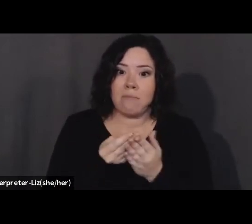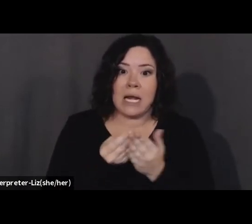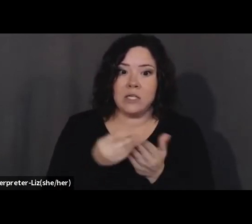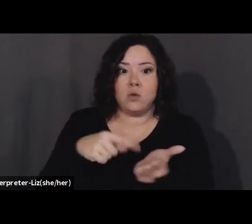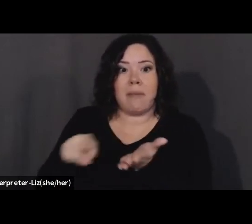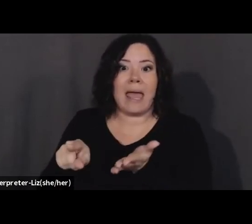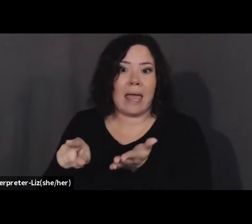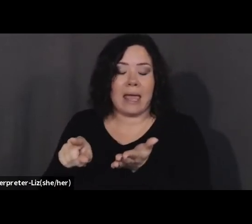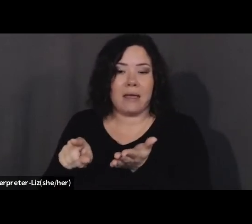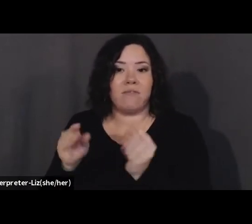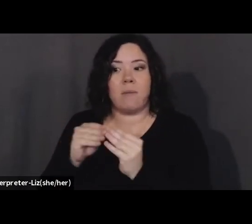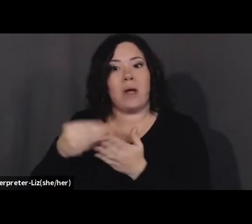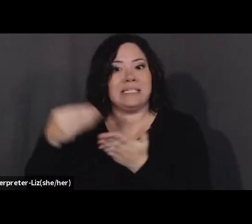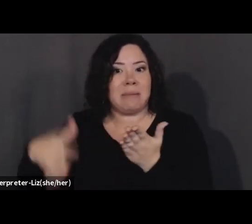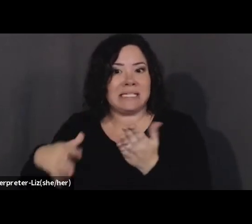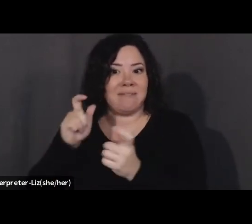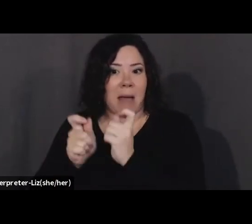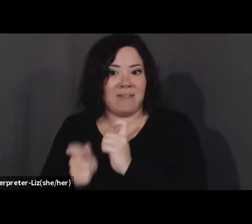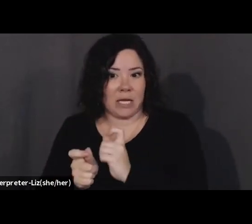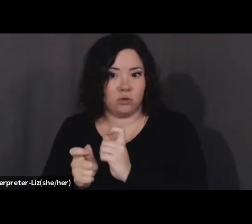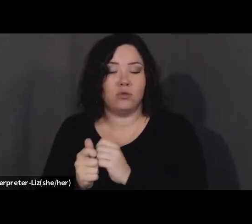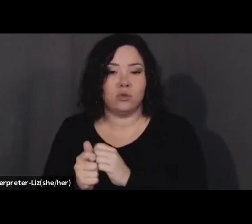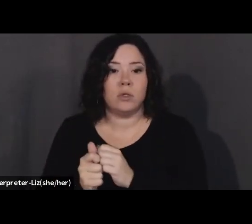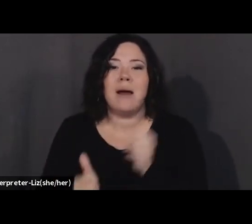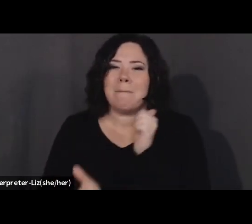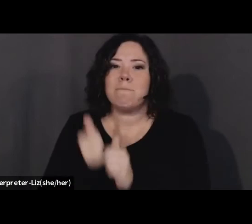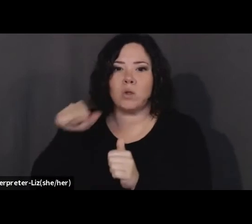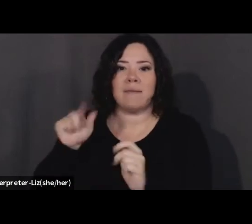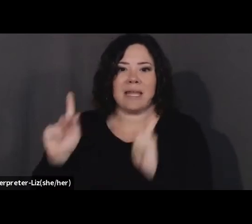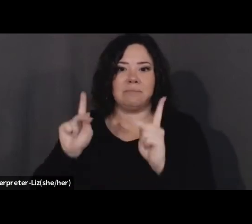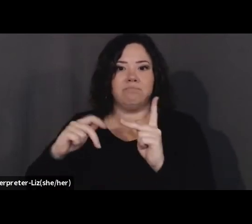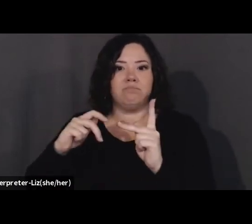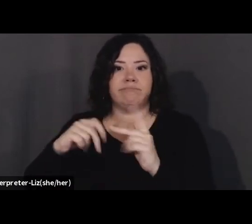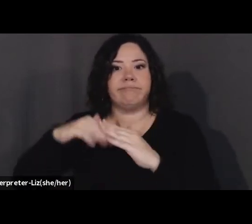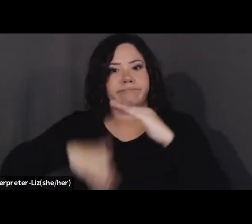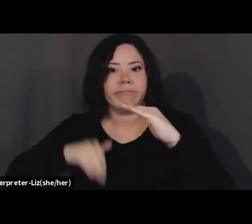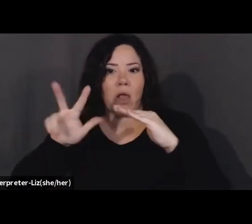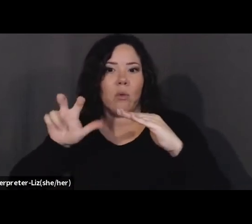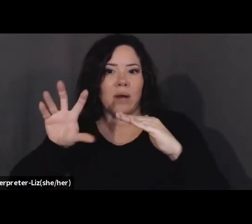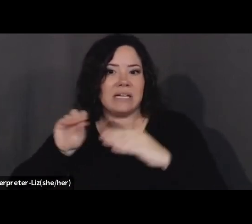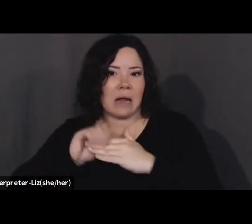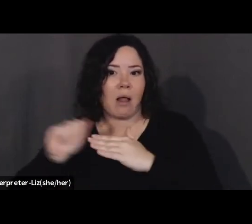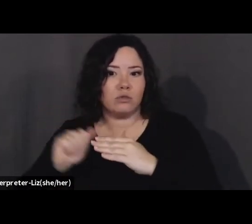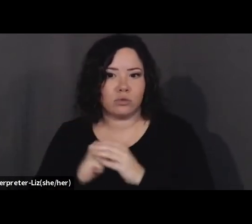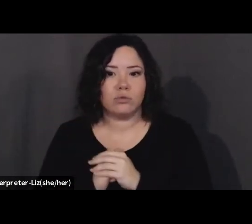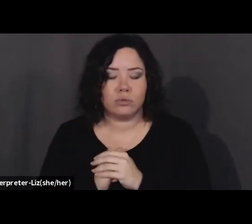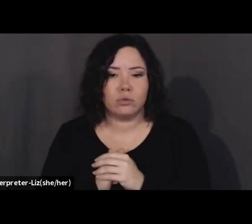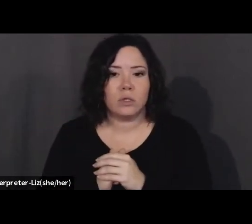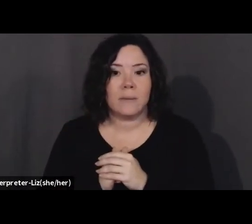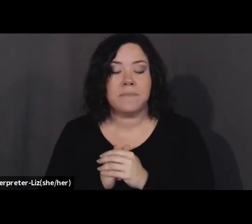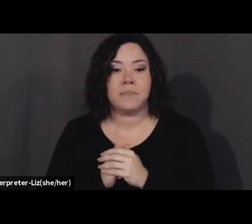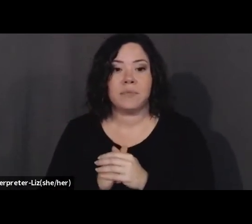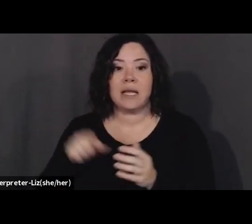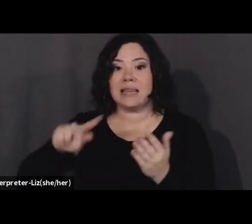expensive than that, a majority of people participating in this project kept costs at or below that $350. The project